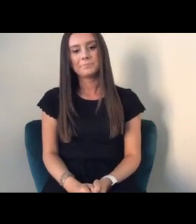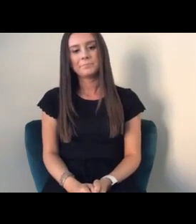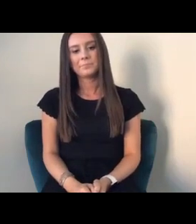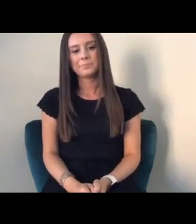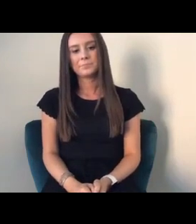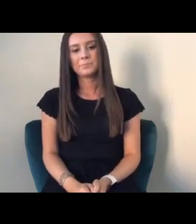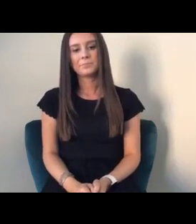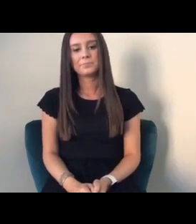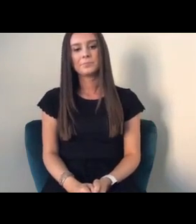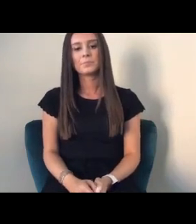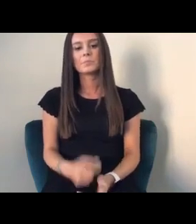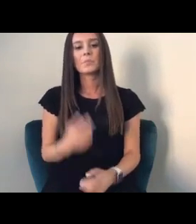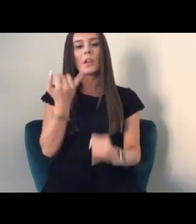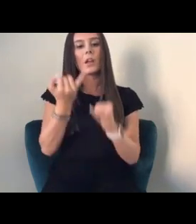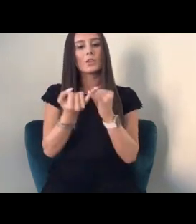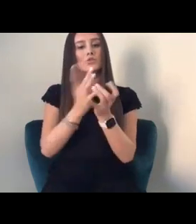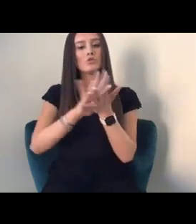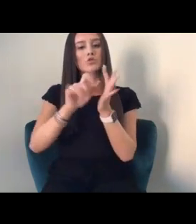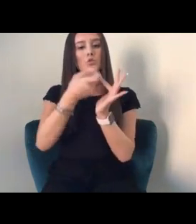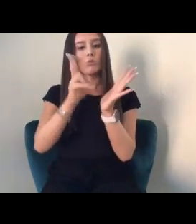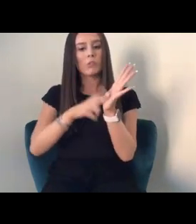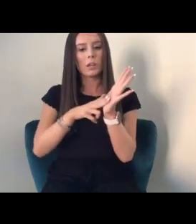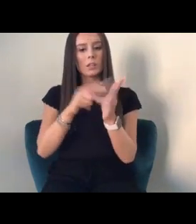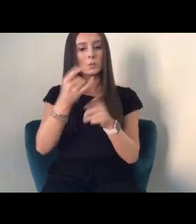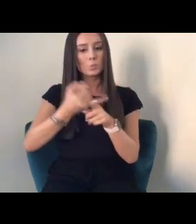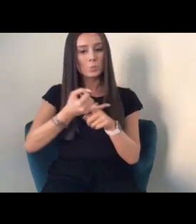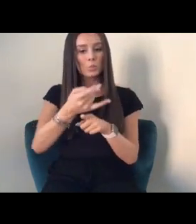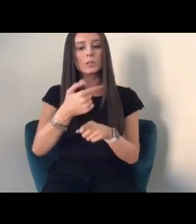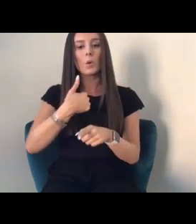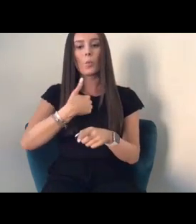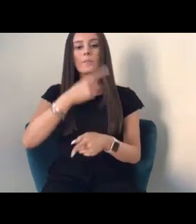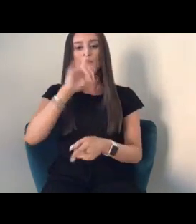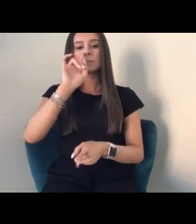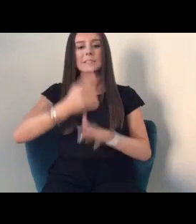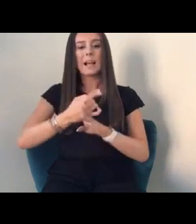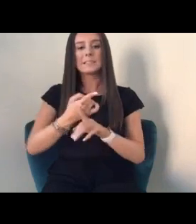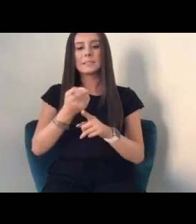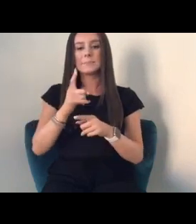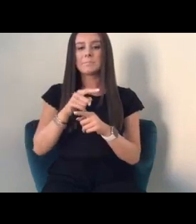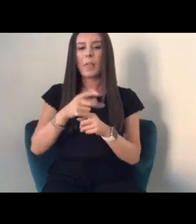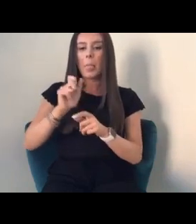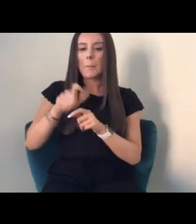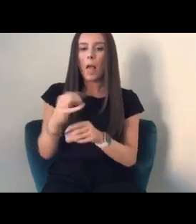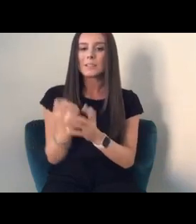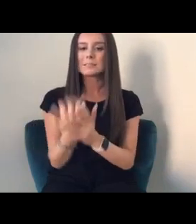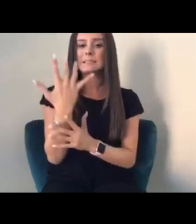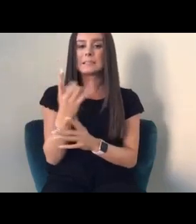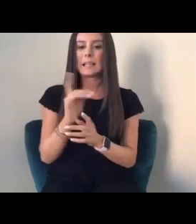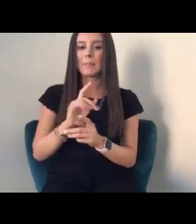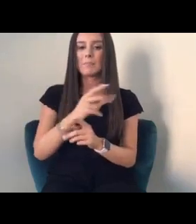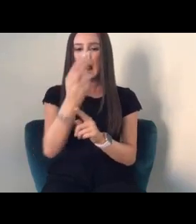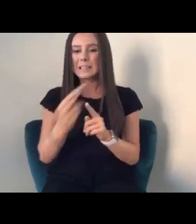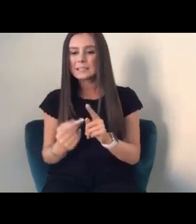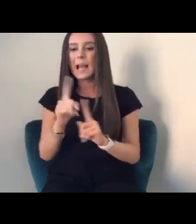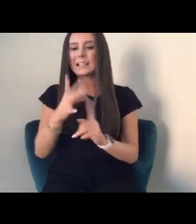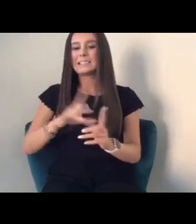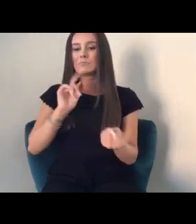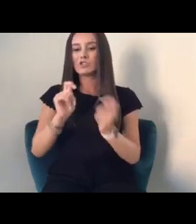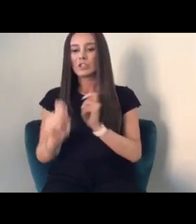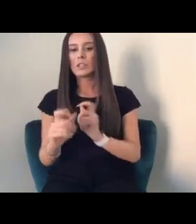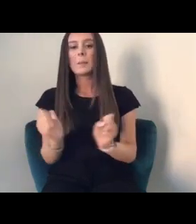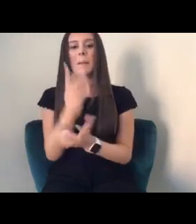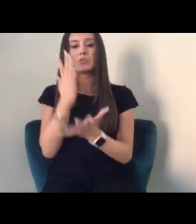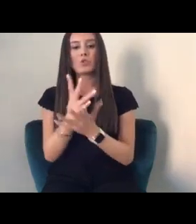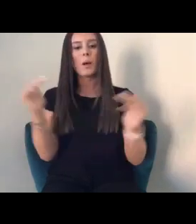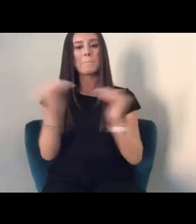At Shawn Woods, we've redesigned the block planting layout to better reflect the landscape and accommodate proposed utility